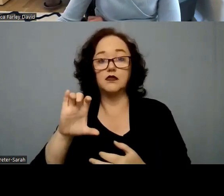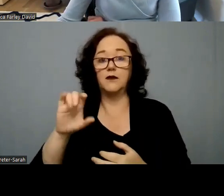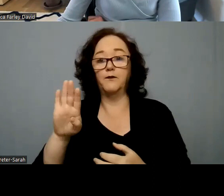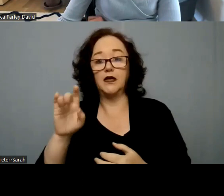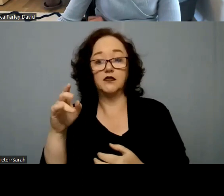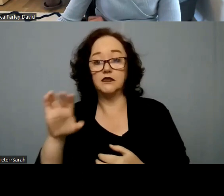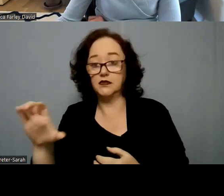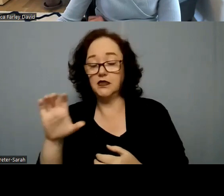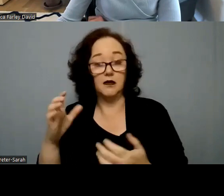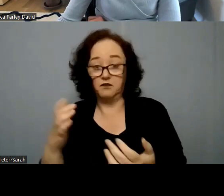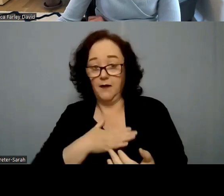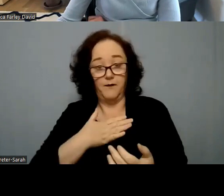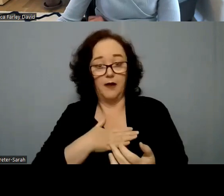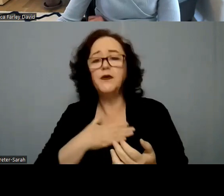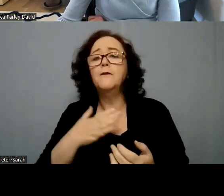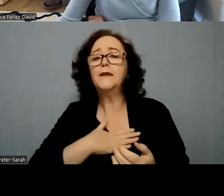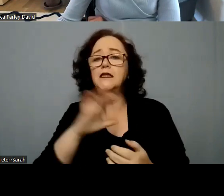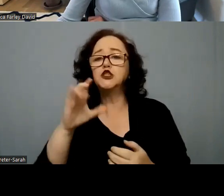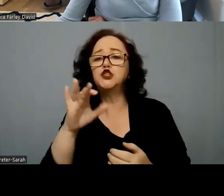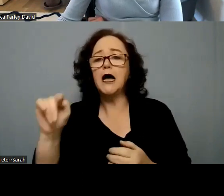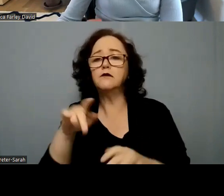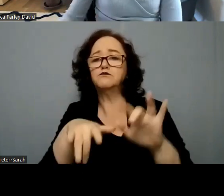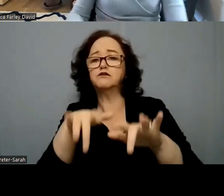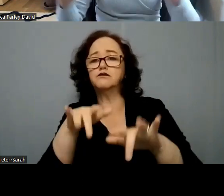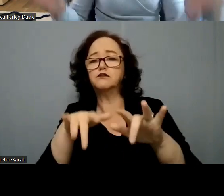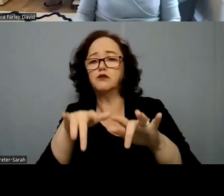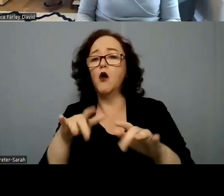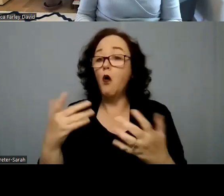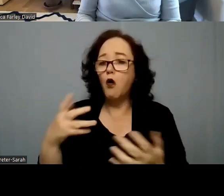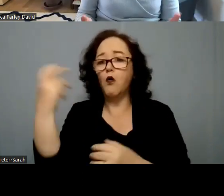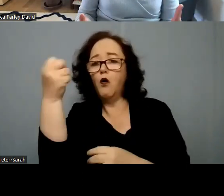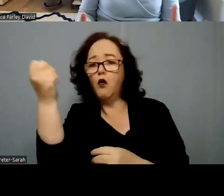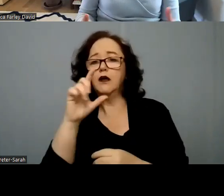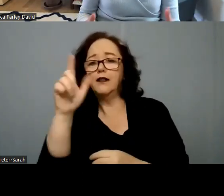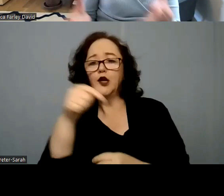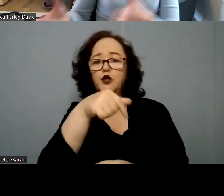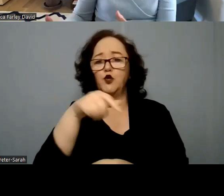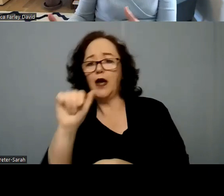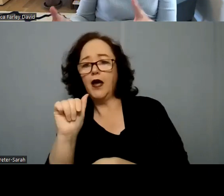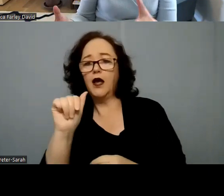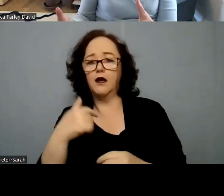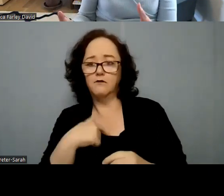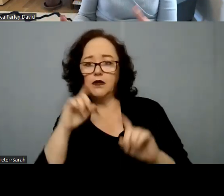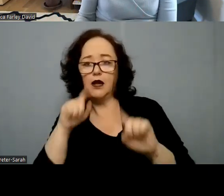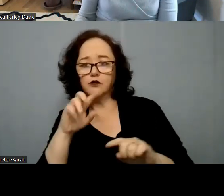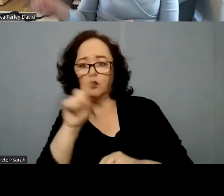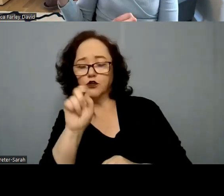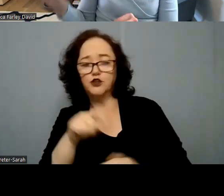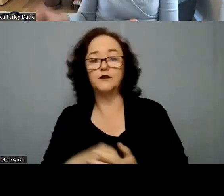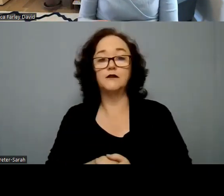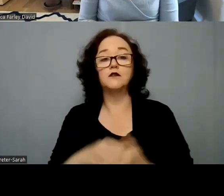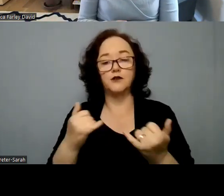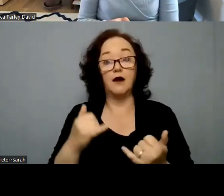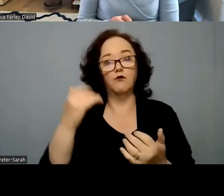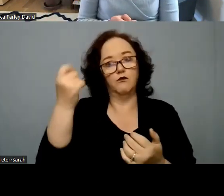or hold them for the Q&A. Okay, so now that we have an idea of how the CCBHC model is financed and what